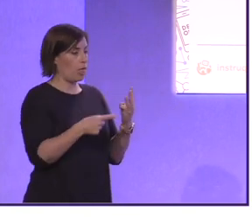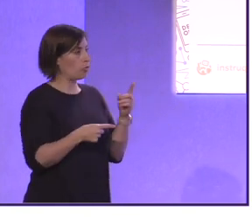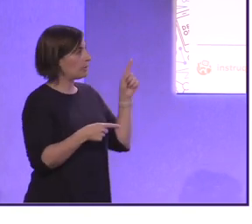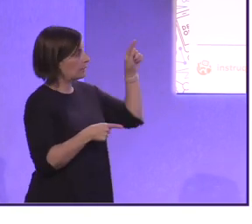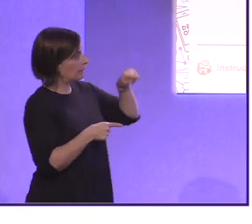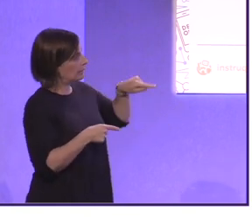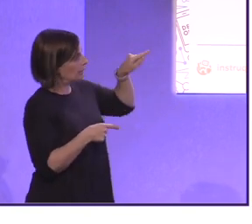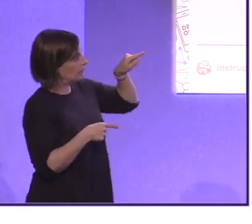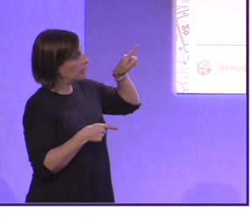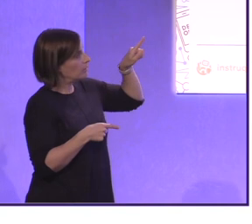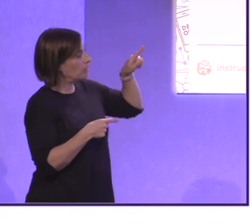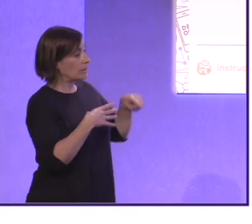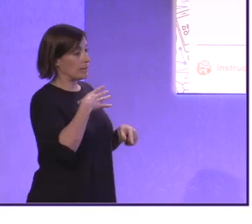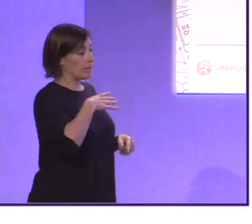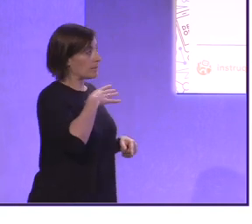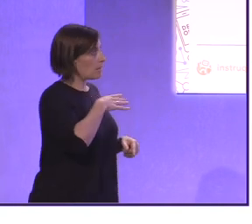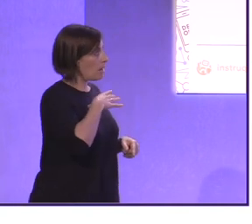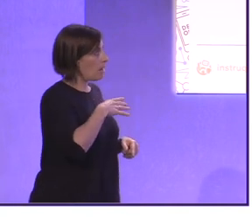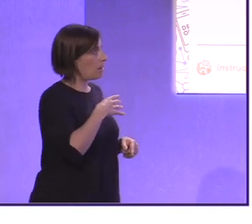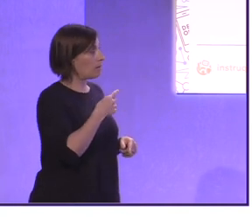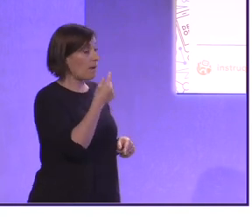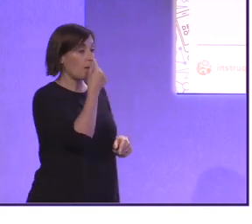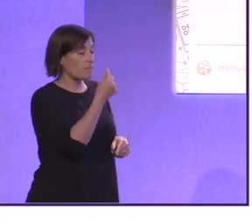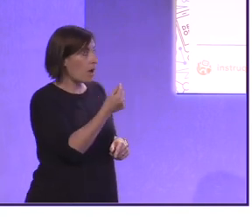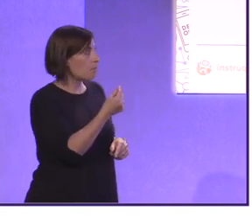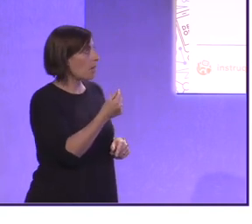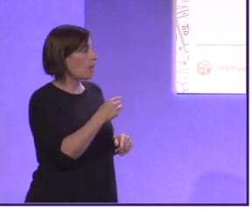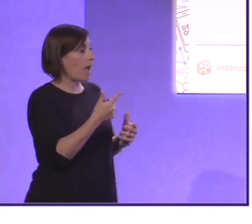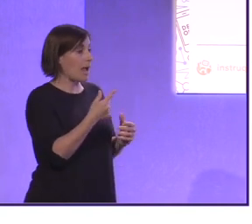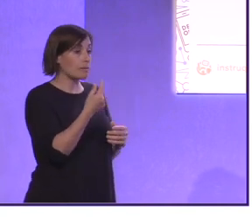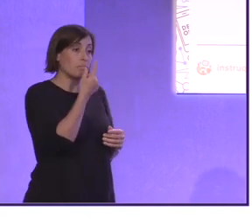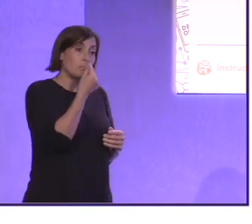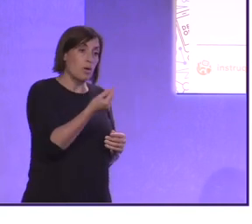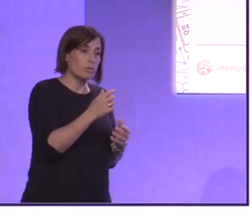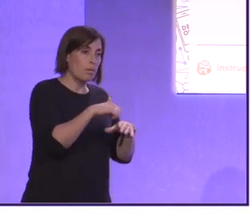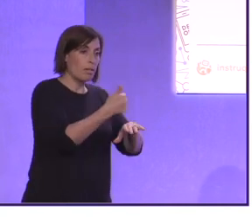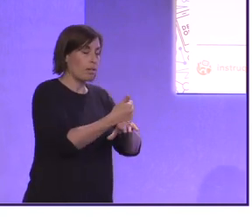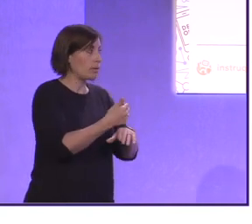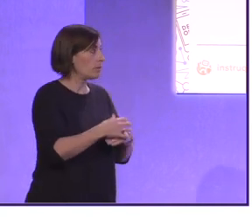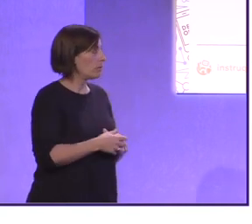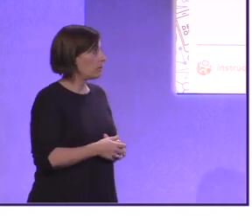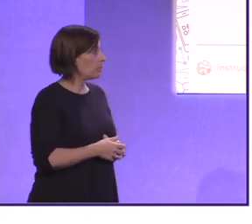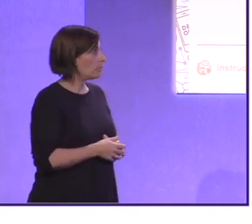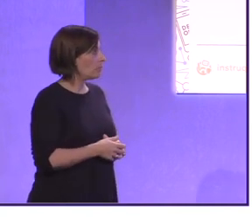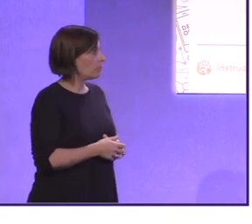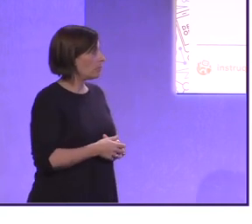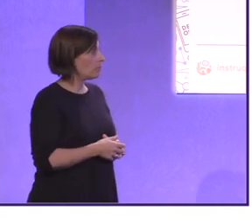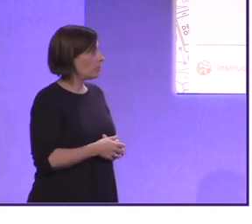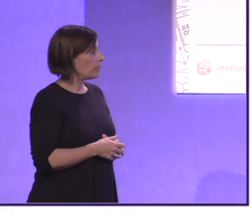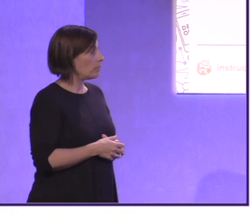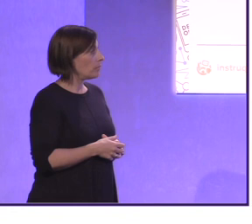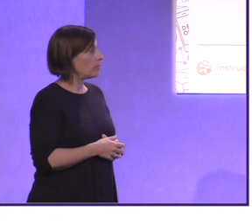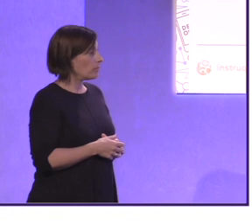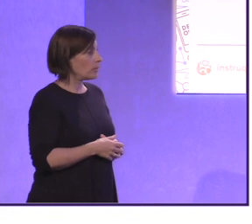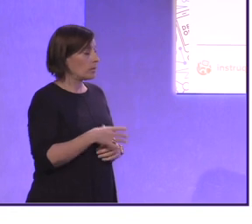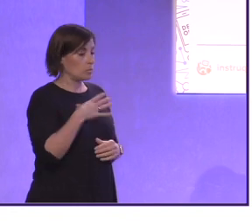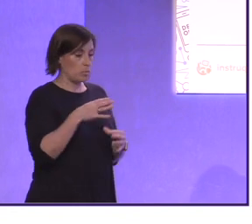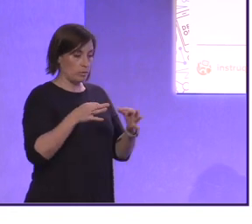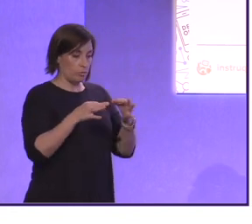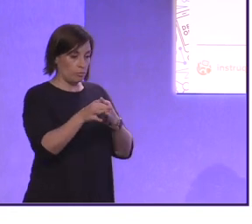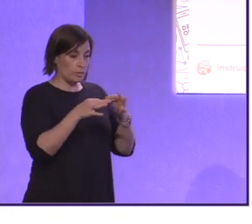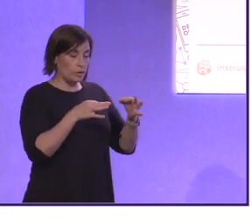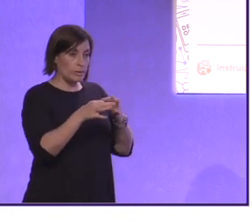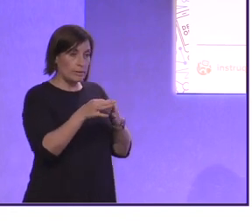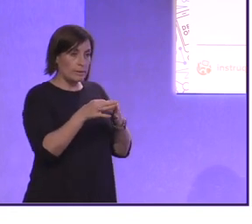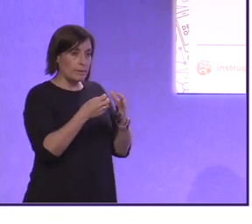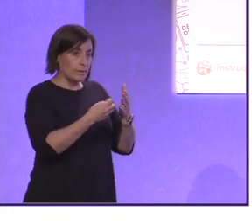viability, and feasibility. And in the case that we're talking about, where we want to have a strategic capability, a strategic DevOps capability,